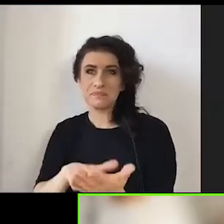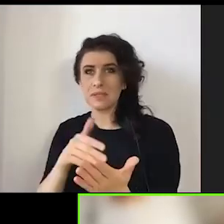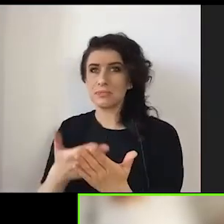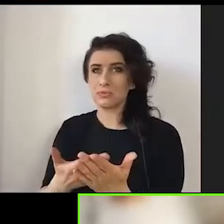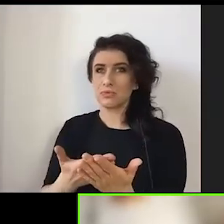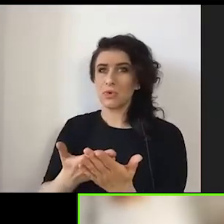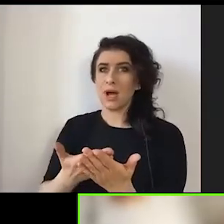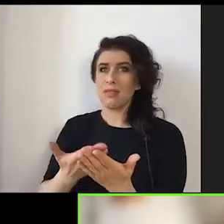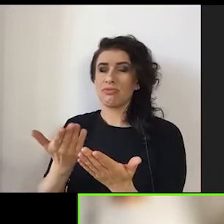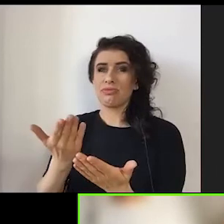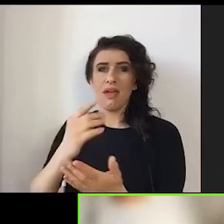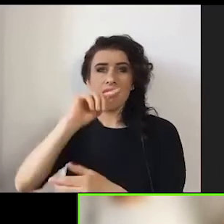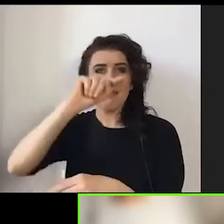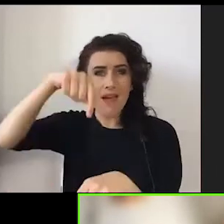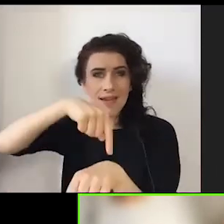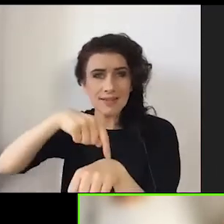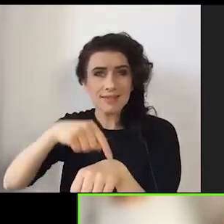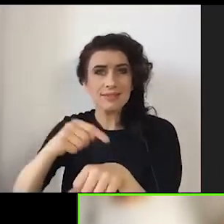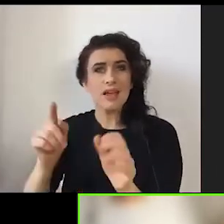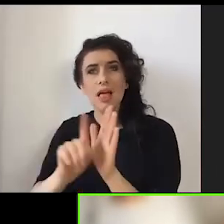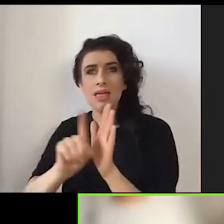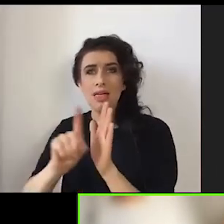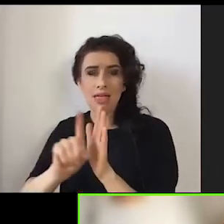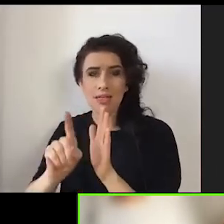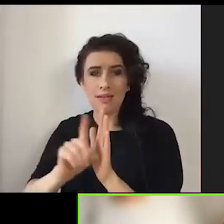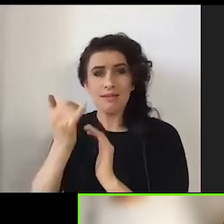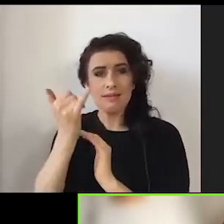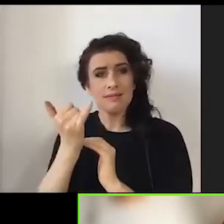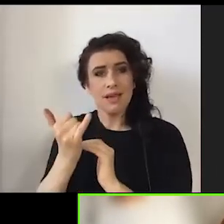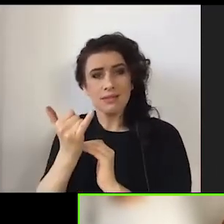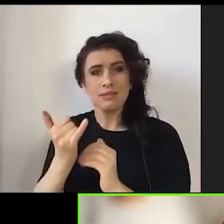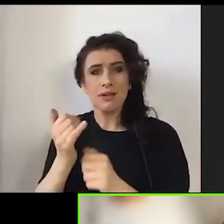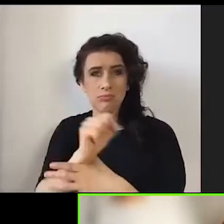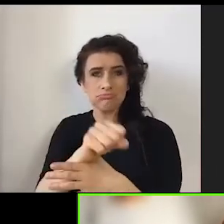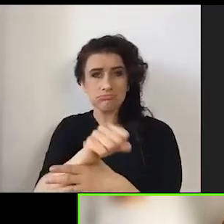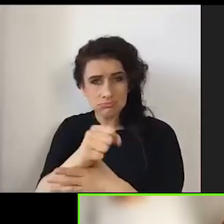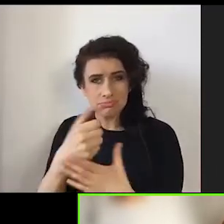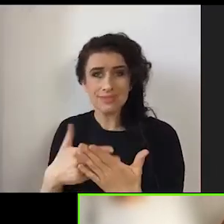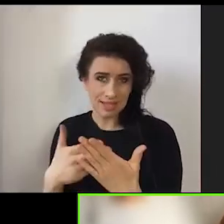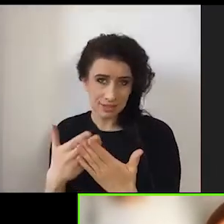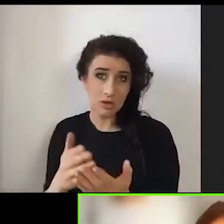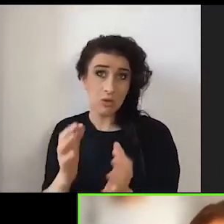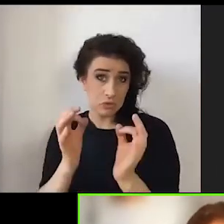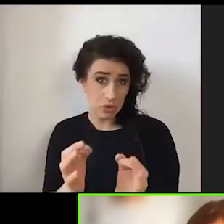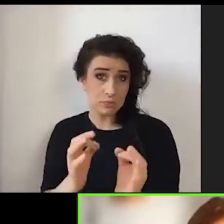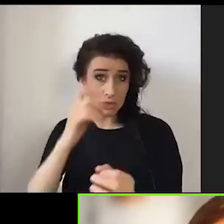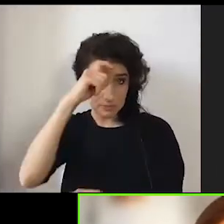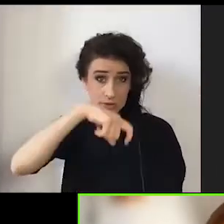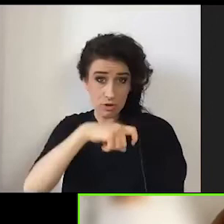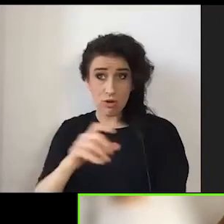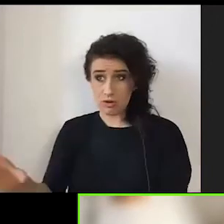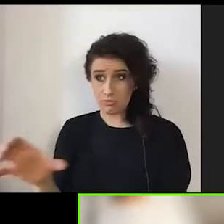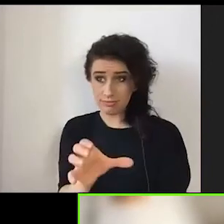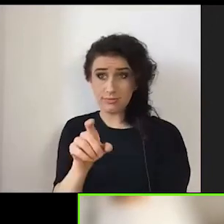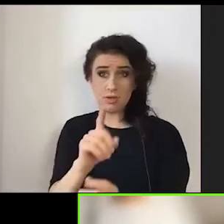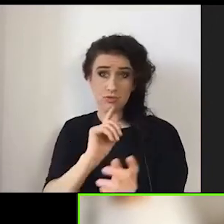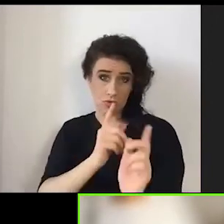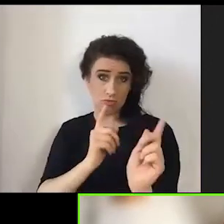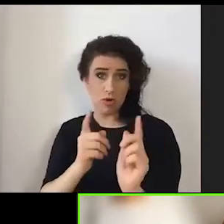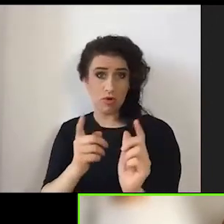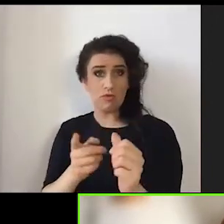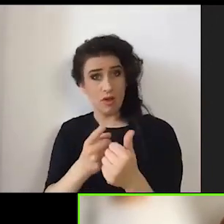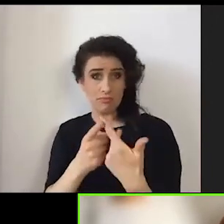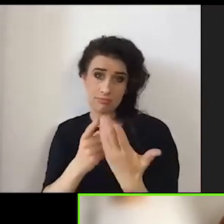out what it is, and we want to help you with the families or with the parents. And they say, oh great, that's awesome. And then we go to the students, and